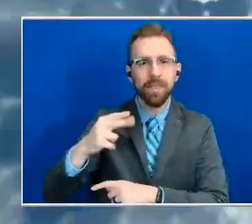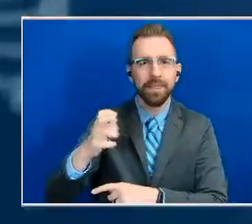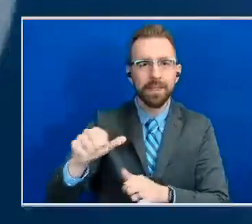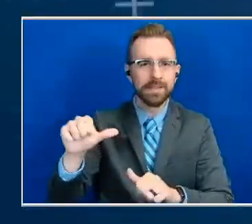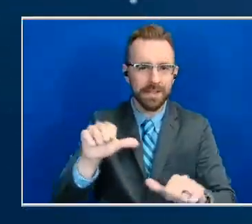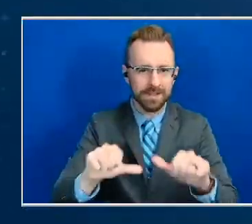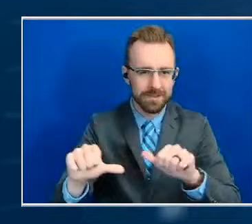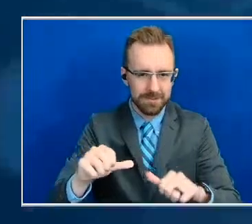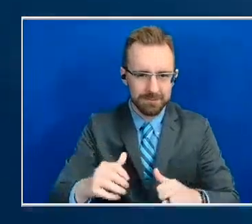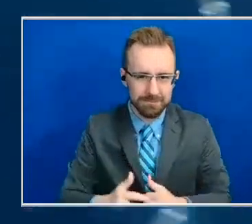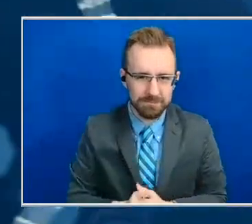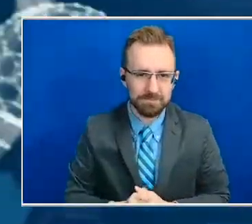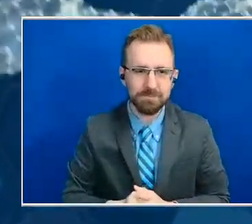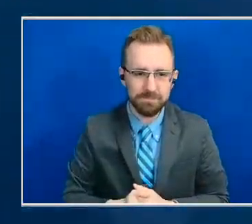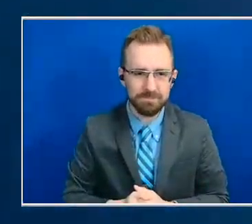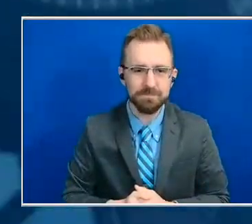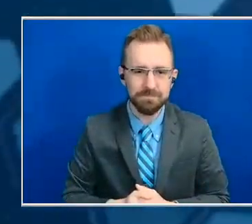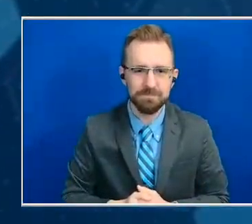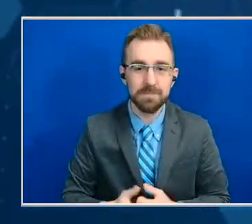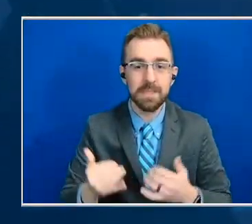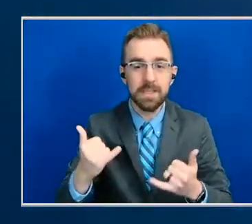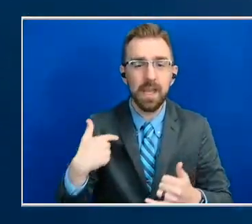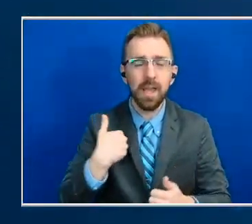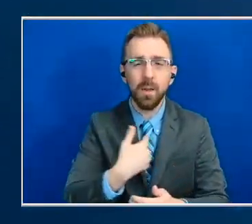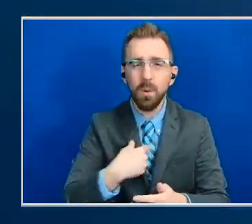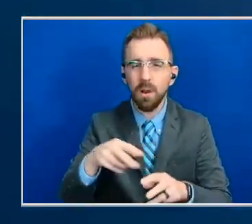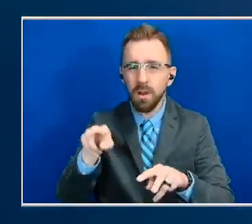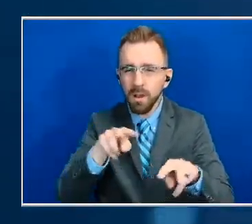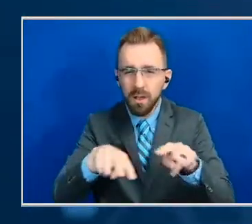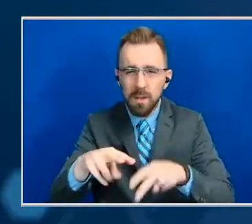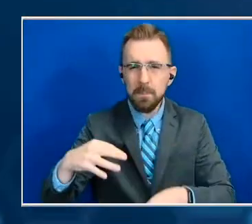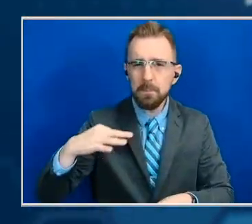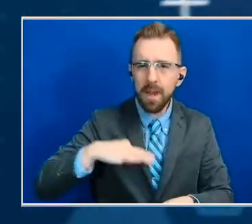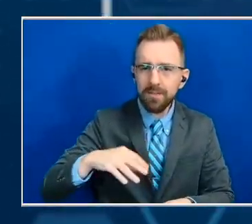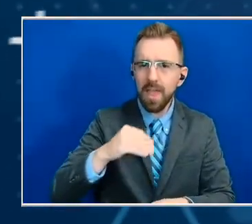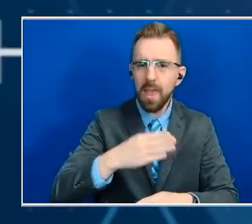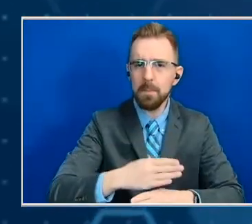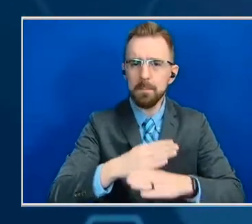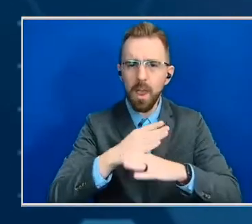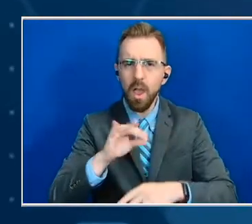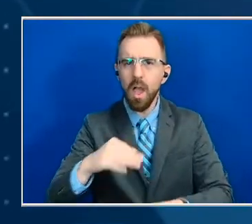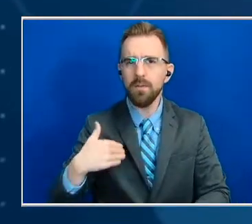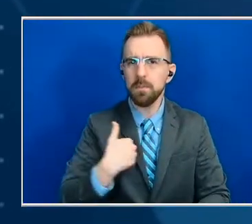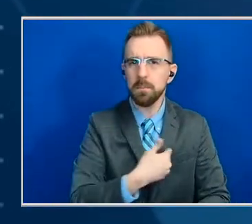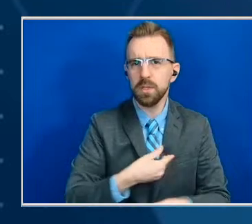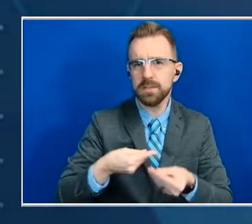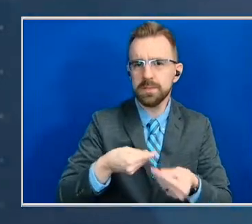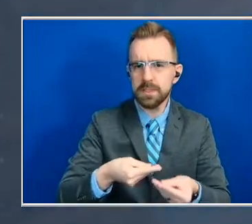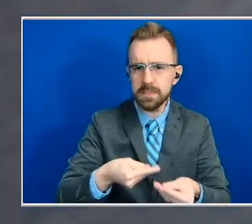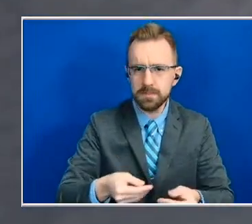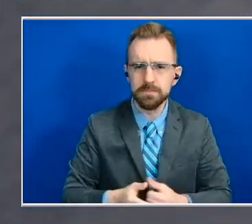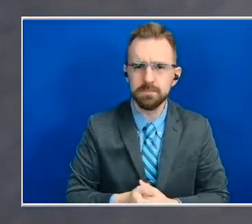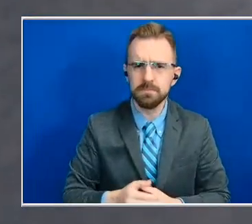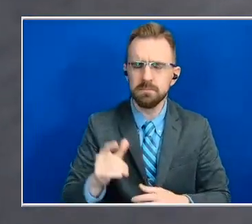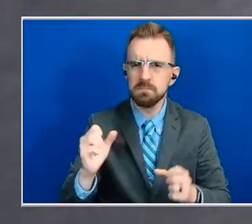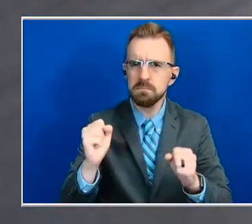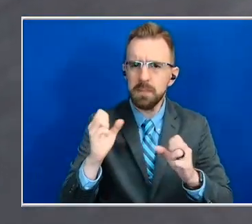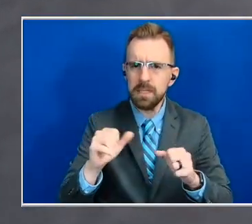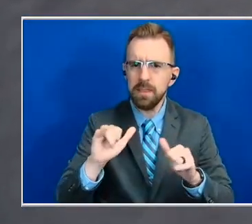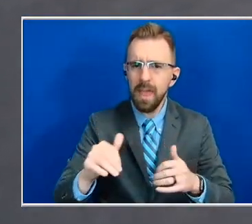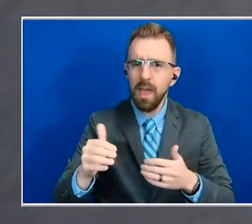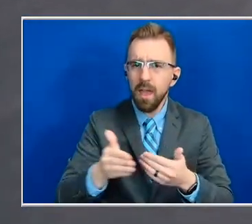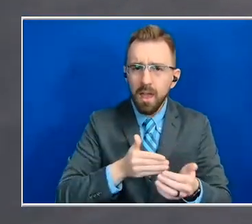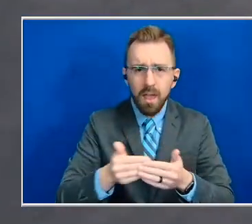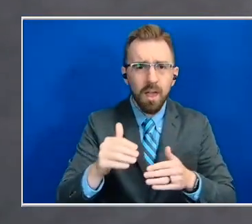Science. Today, we're exploring the benefits and the barriers about breastfeeding. It's pretty remarkable that even with all the advances